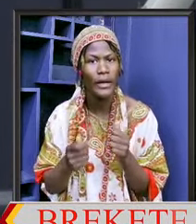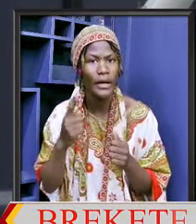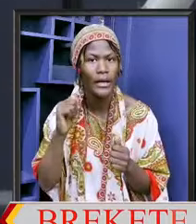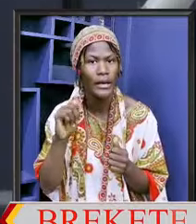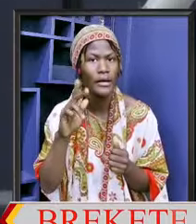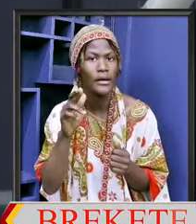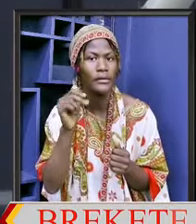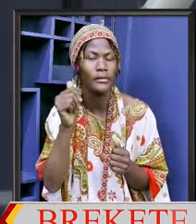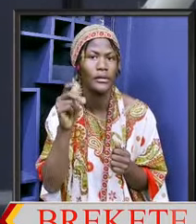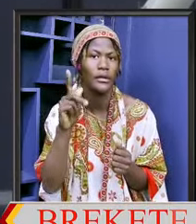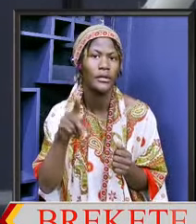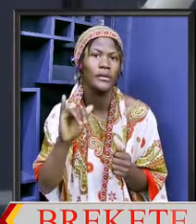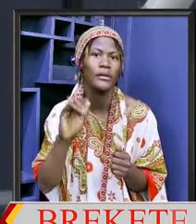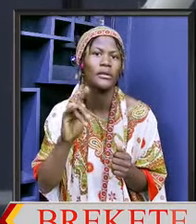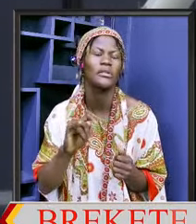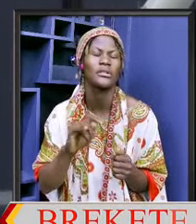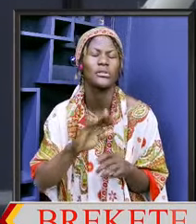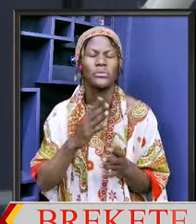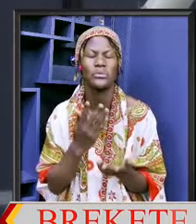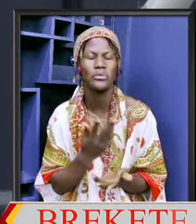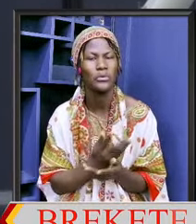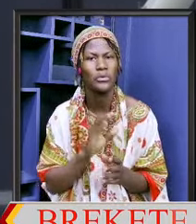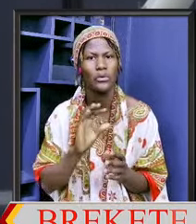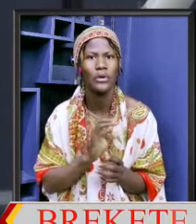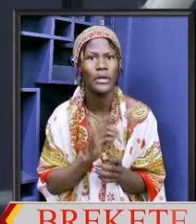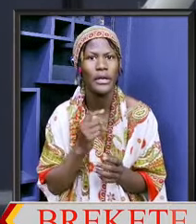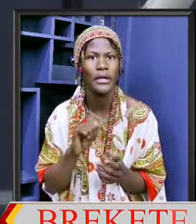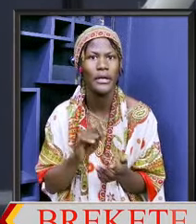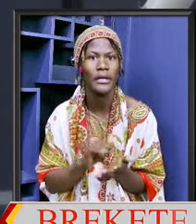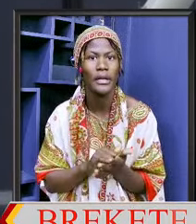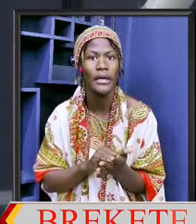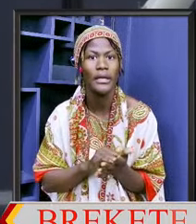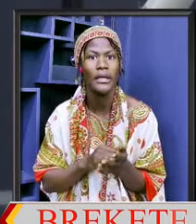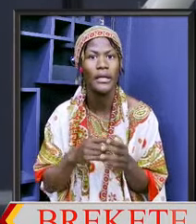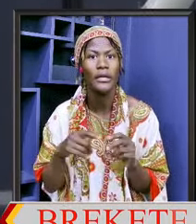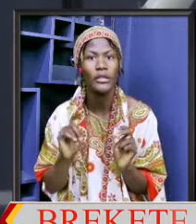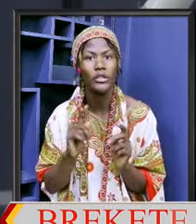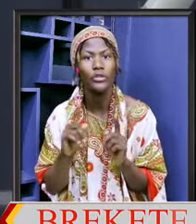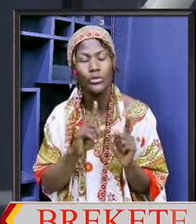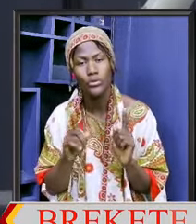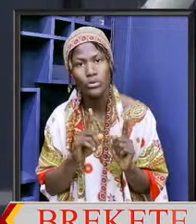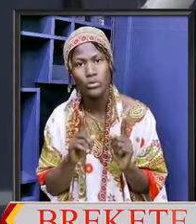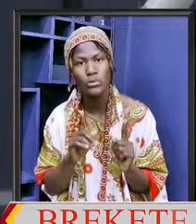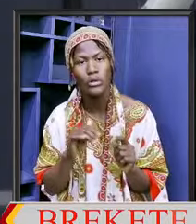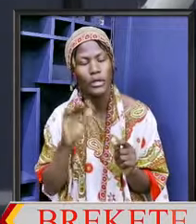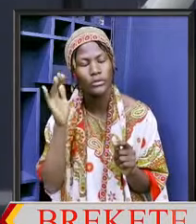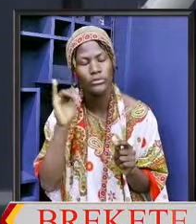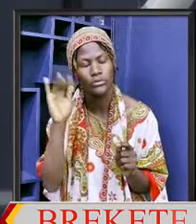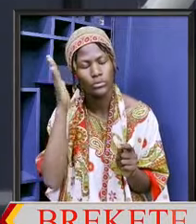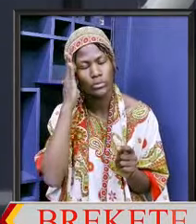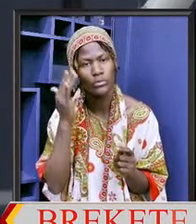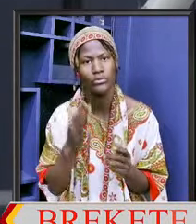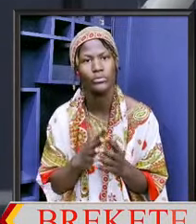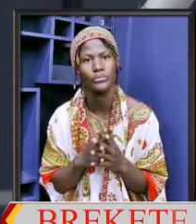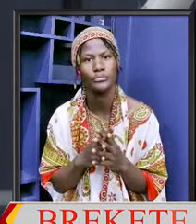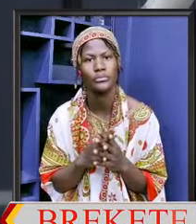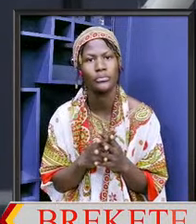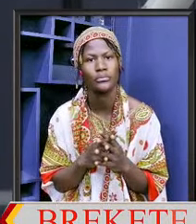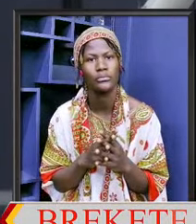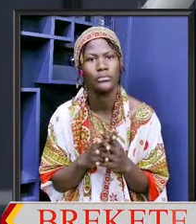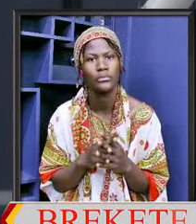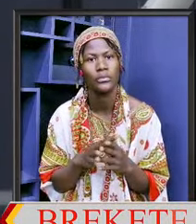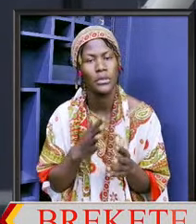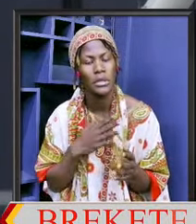one where they do. Now the right thing that they do. So now they are waiting half of the ordinary president. Then I come call